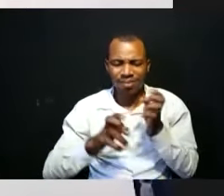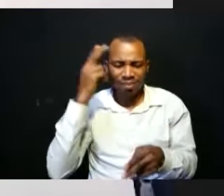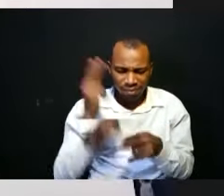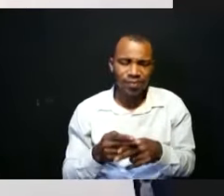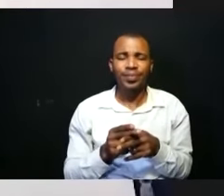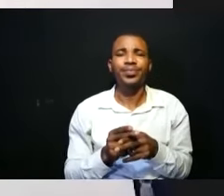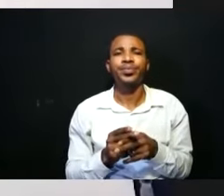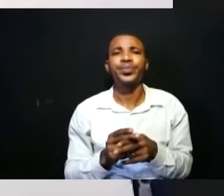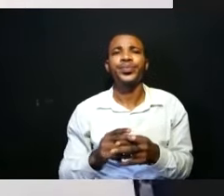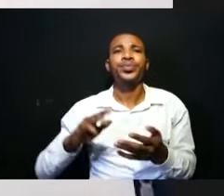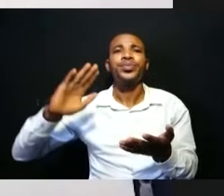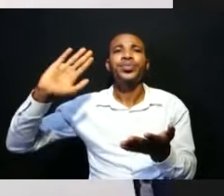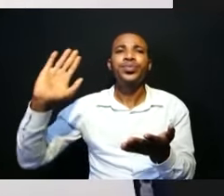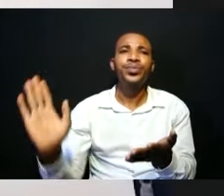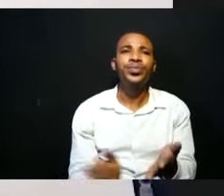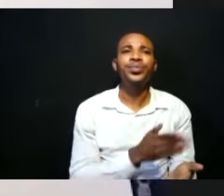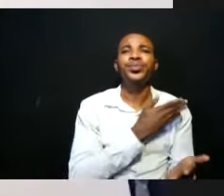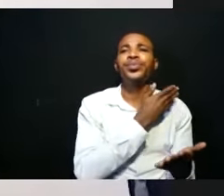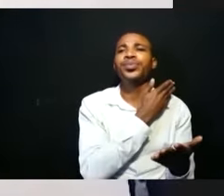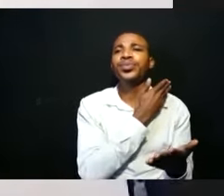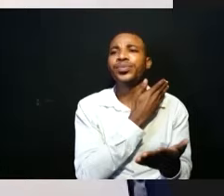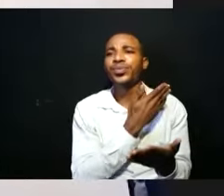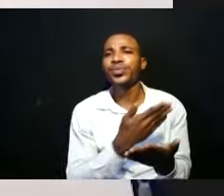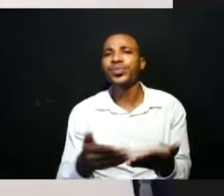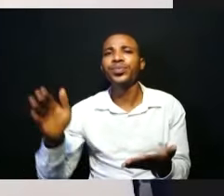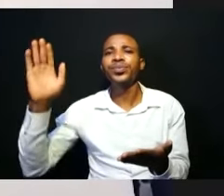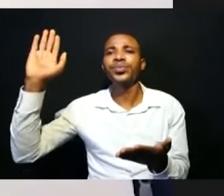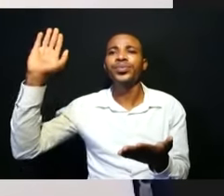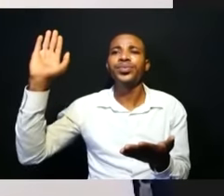have, a God to